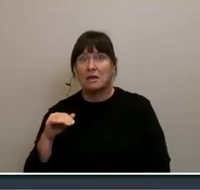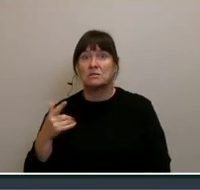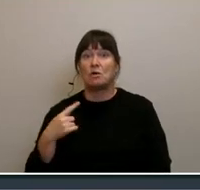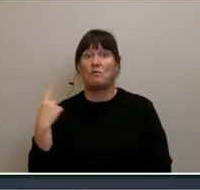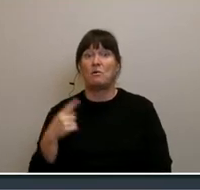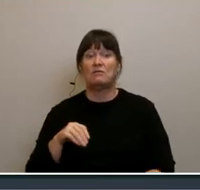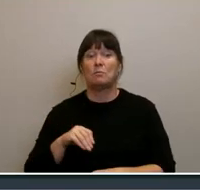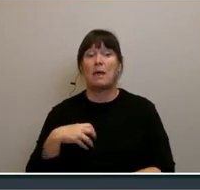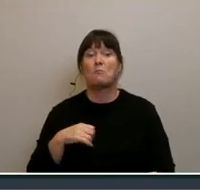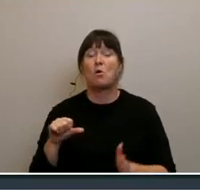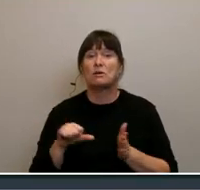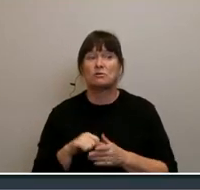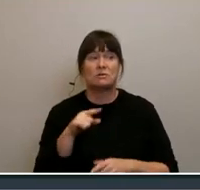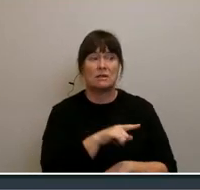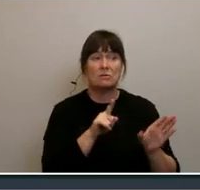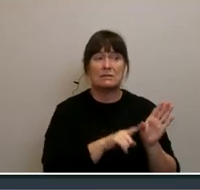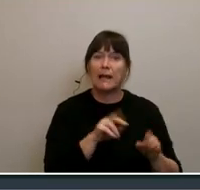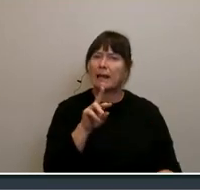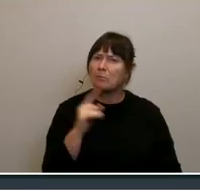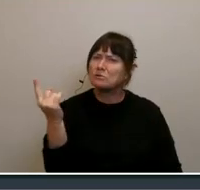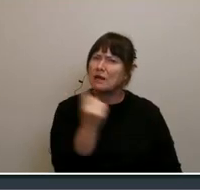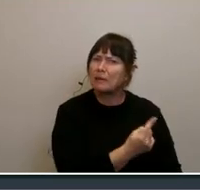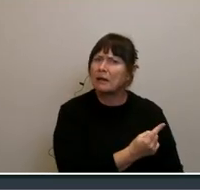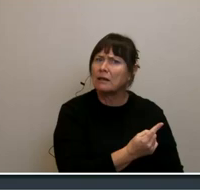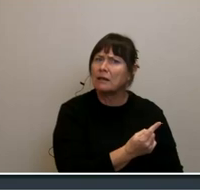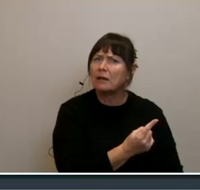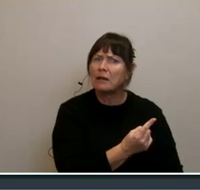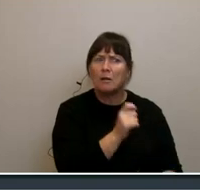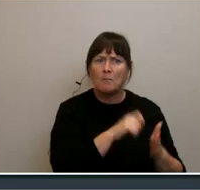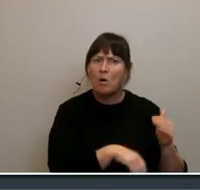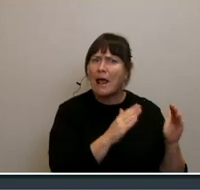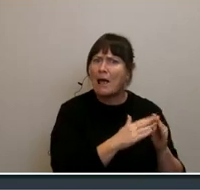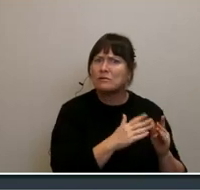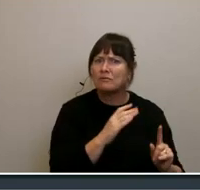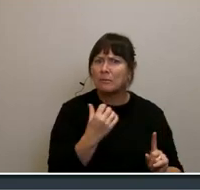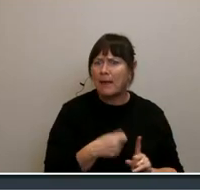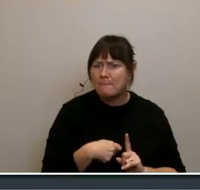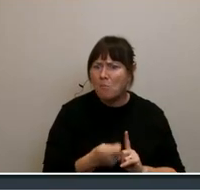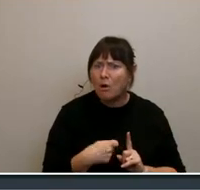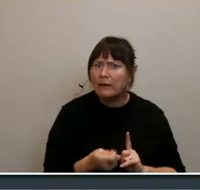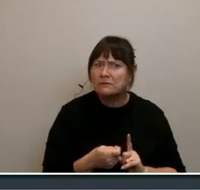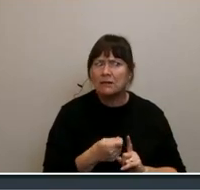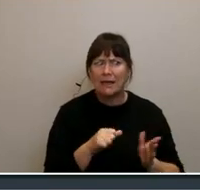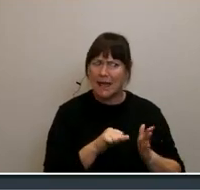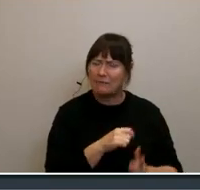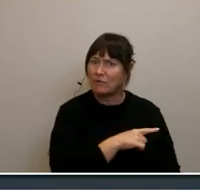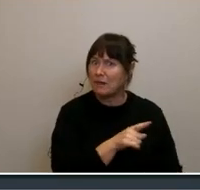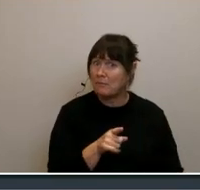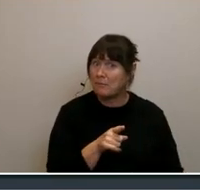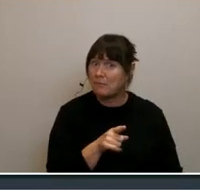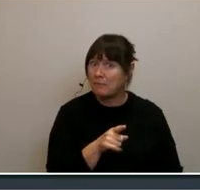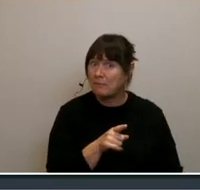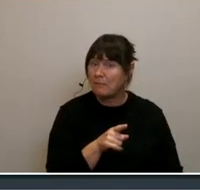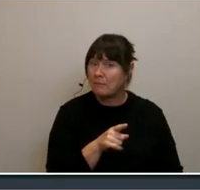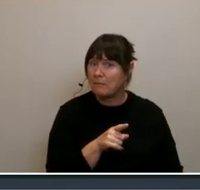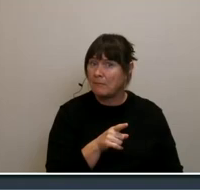of increases, these young couples coming in who would have taken mortgages up, who will be struggling in their startup,